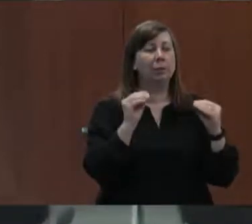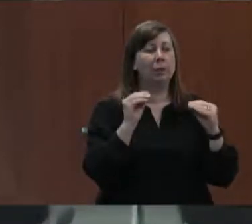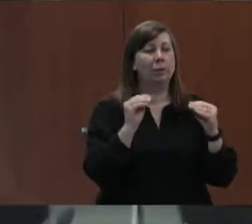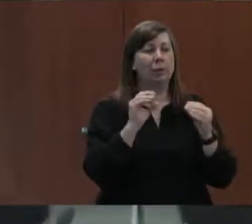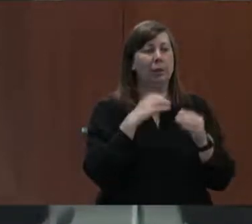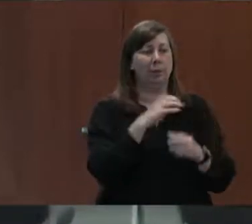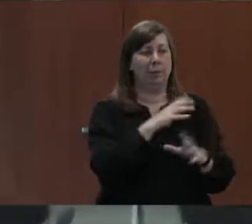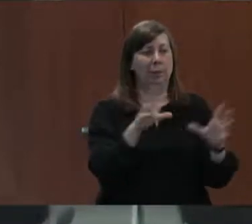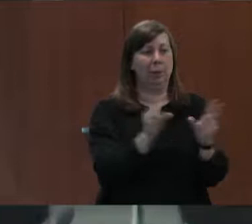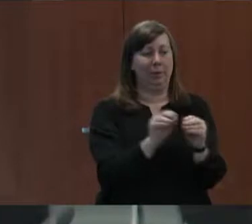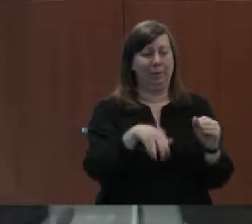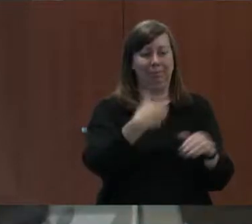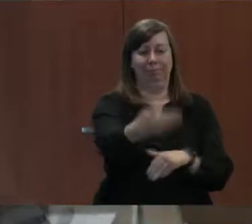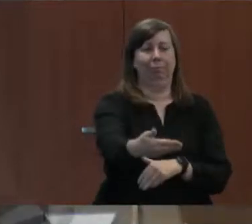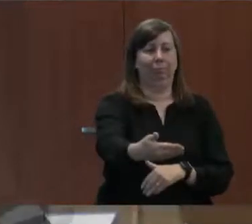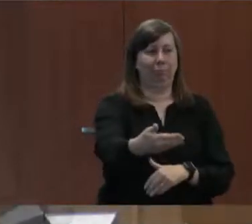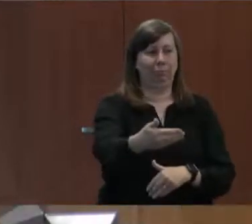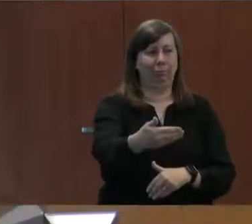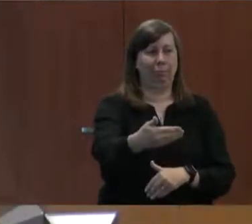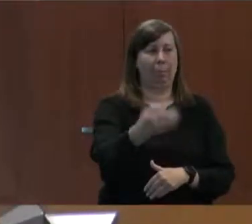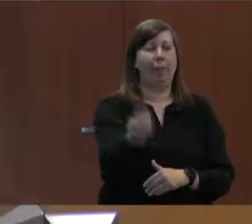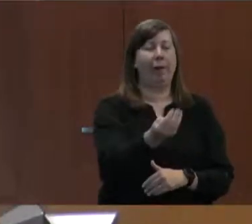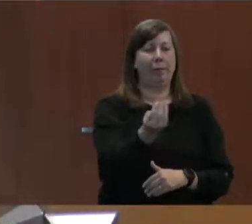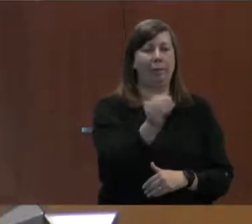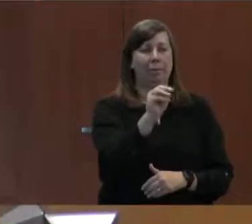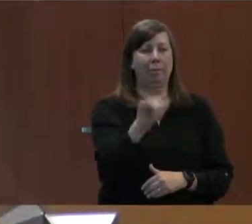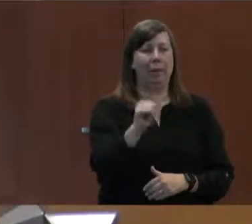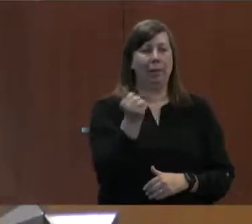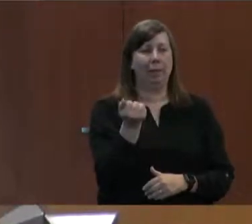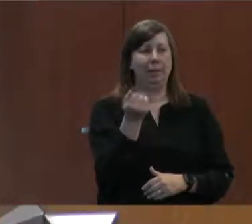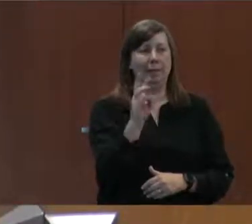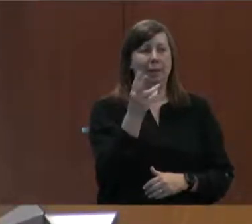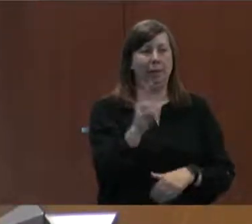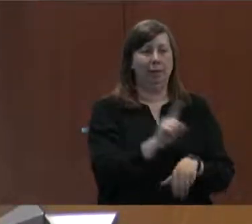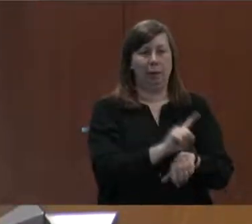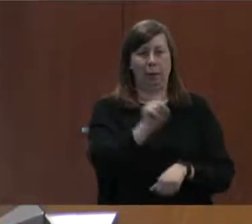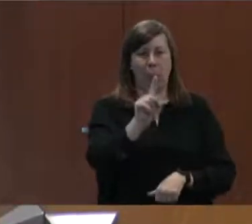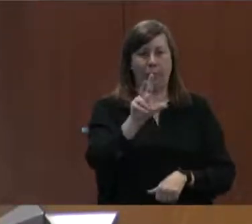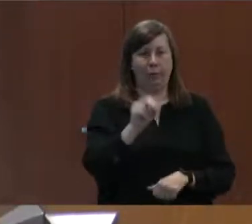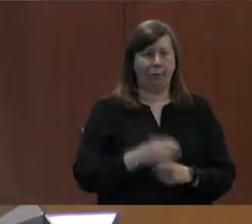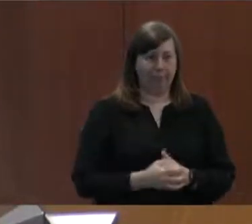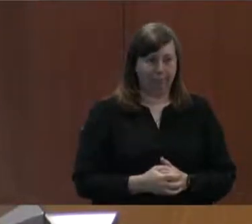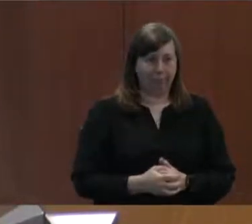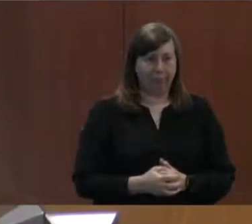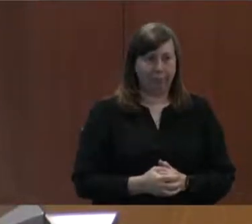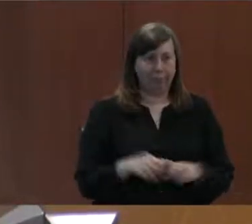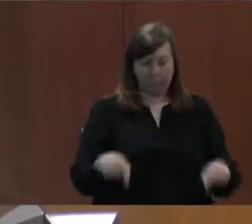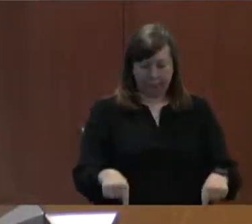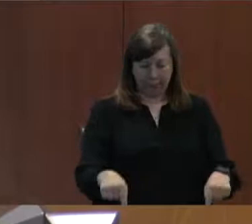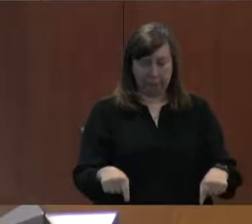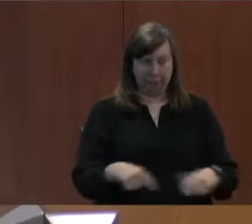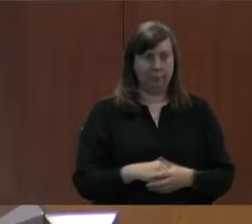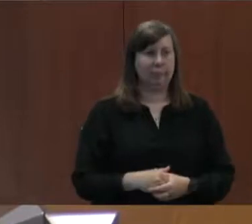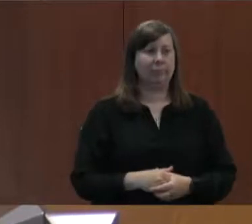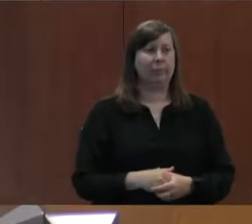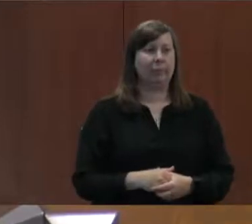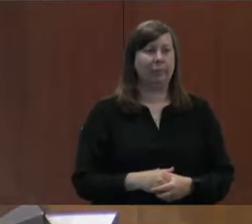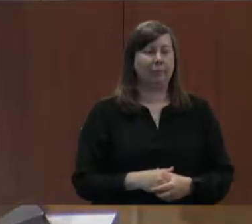Committee will meet Monday, May 16th at 1:30 here.